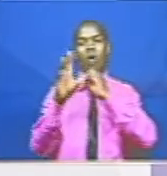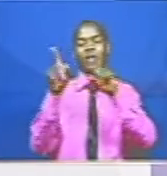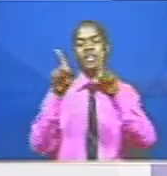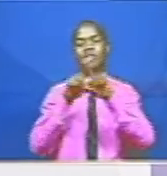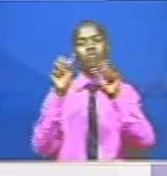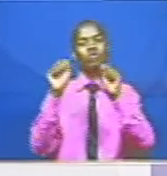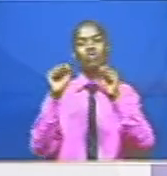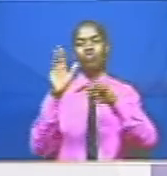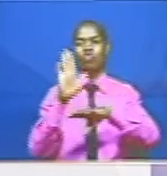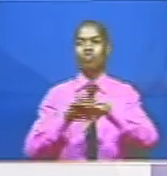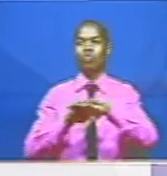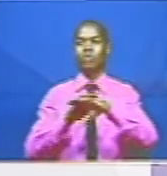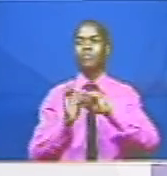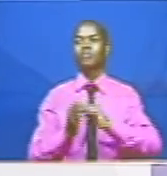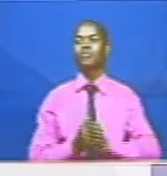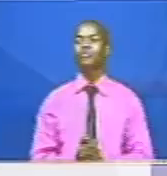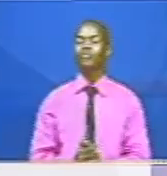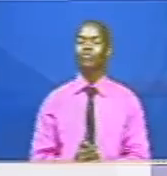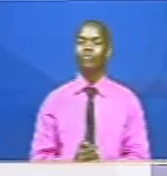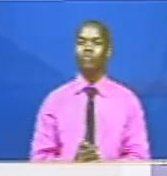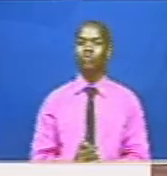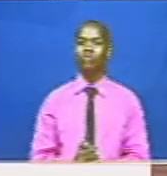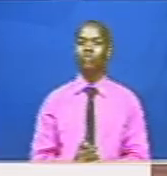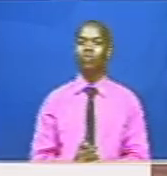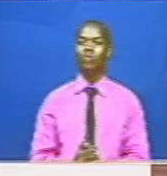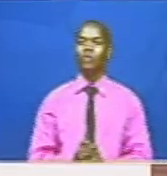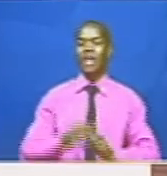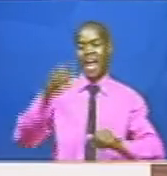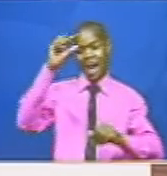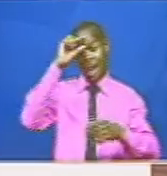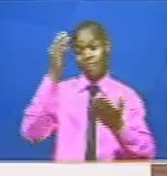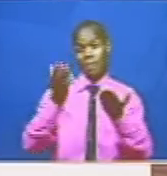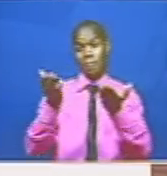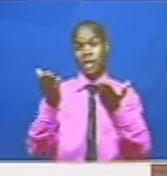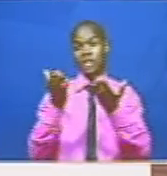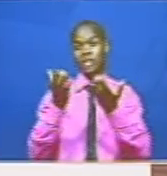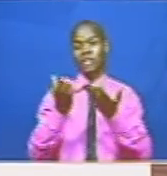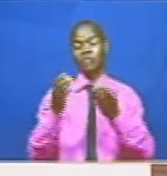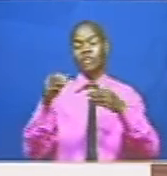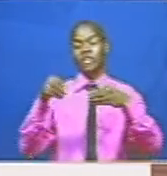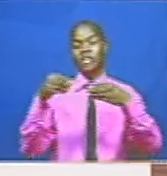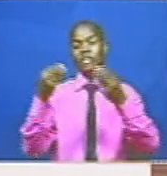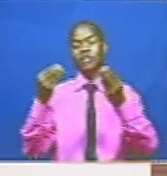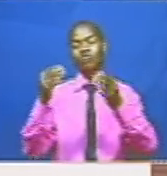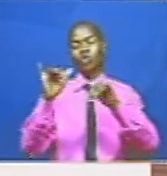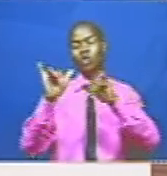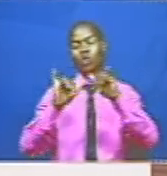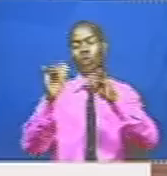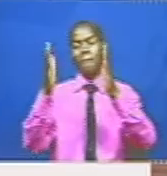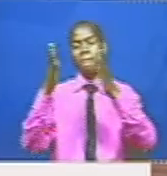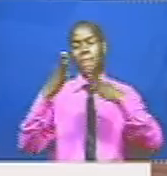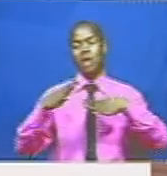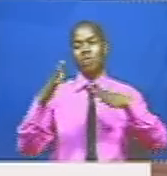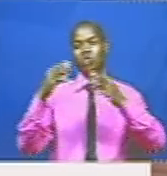good. Okay. Yeah. I also think the government needs to give maybe the tour operators an opportunity, a better opportunity, of course, to